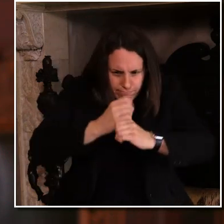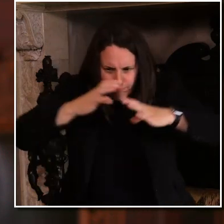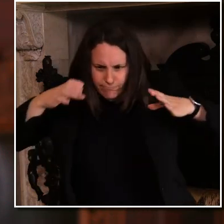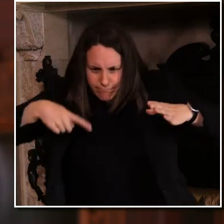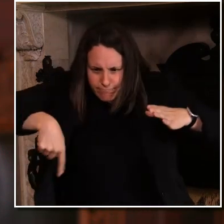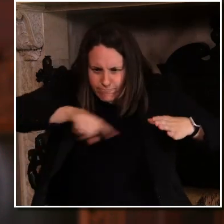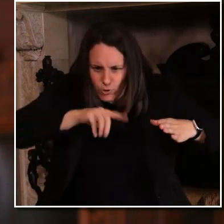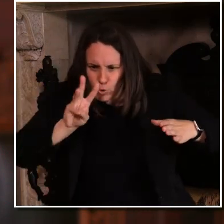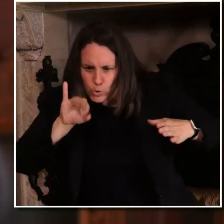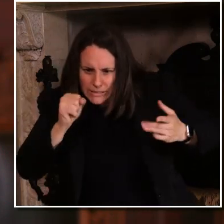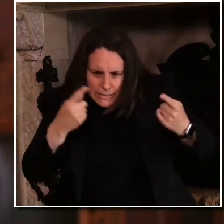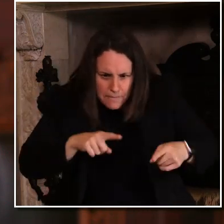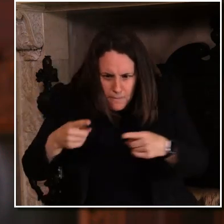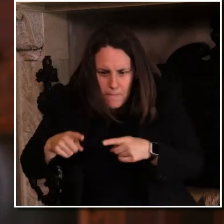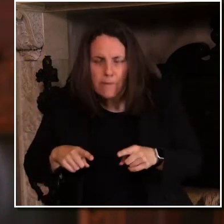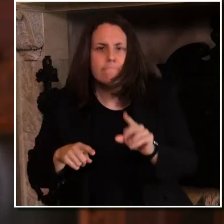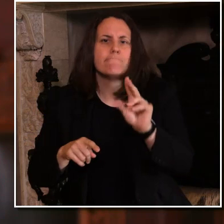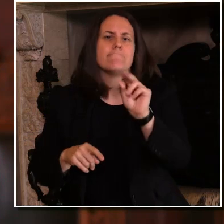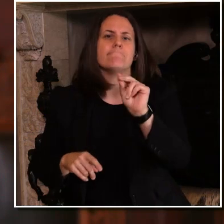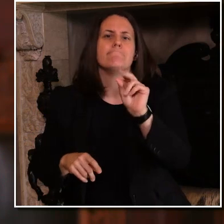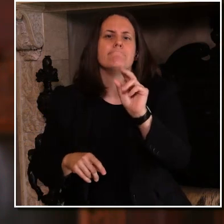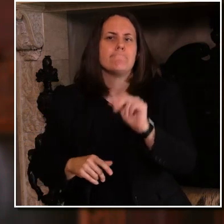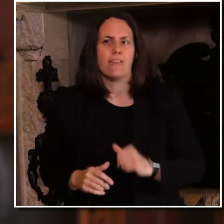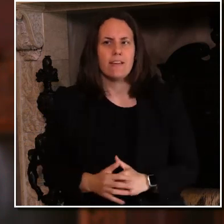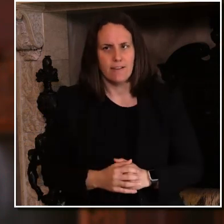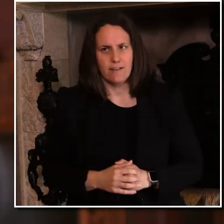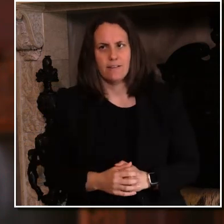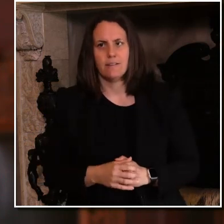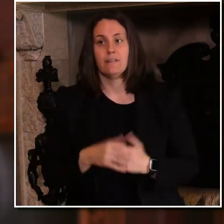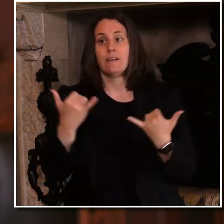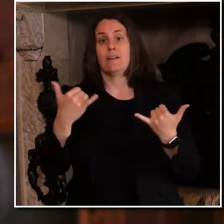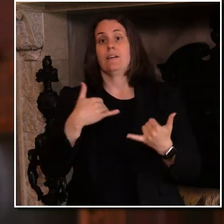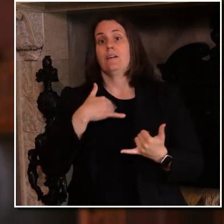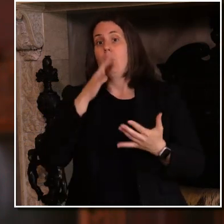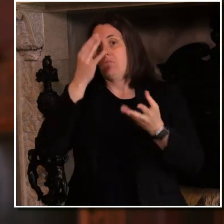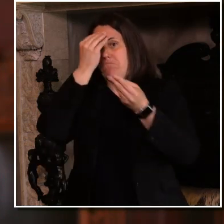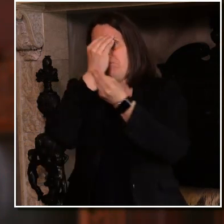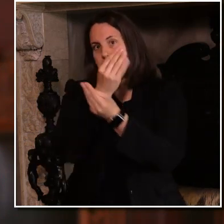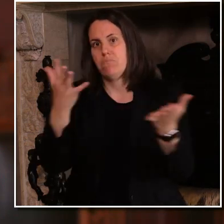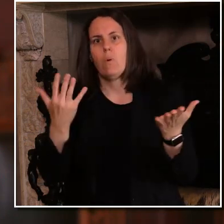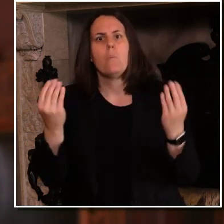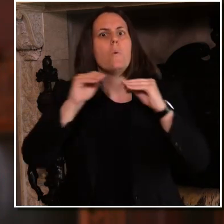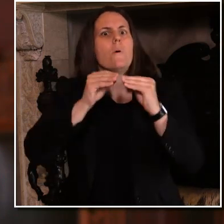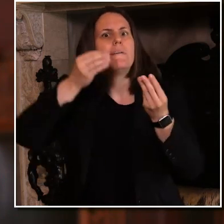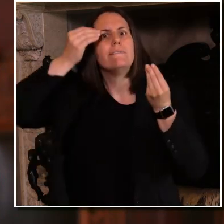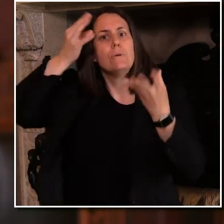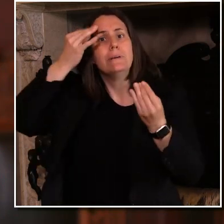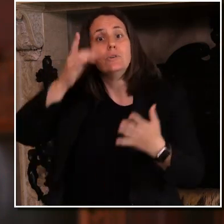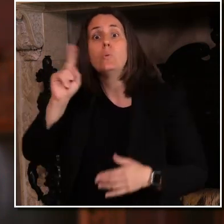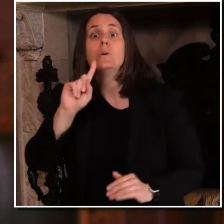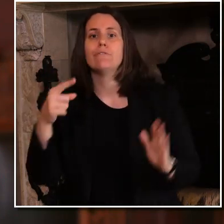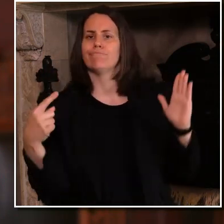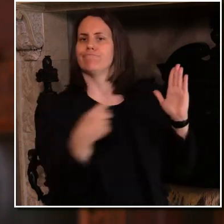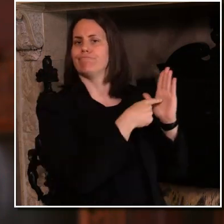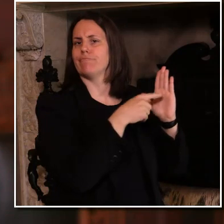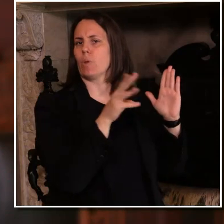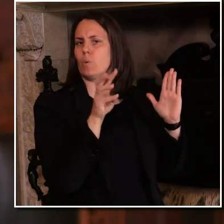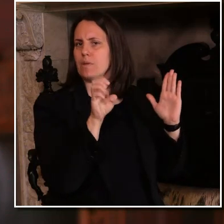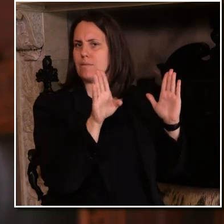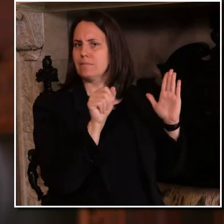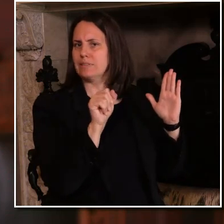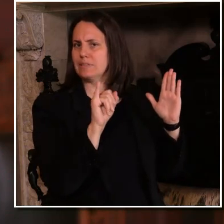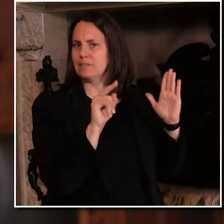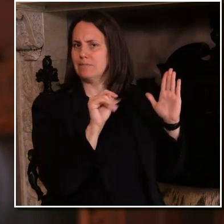is dedicated to tracking facility-based outbreaks and investigations here in Wisconsin. Let me be